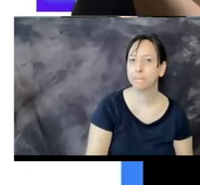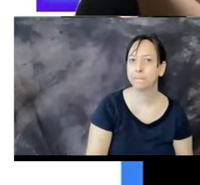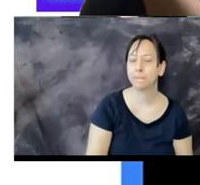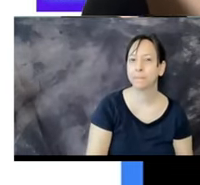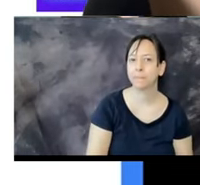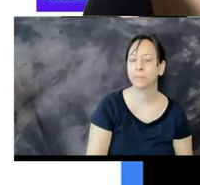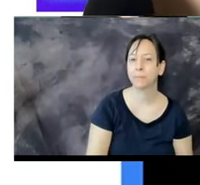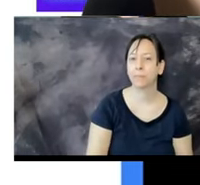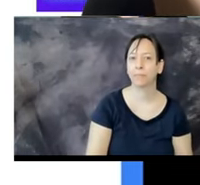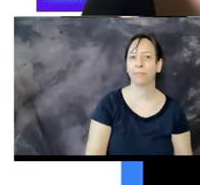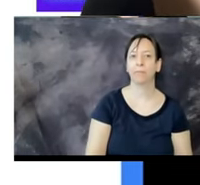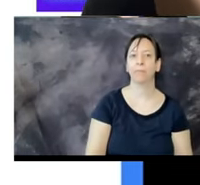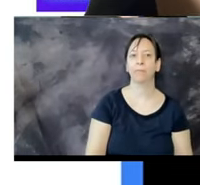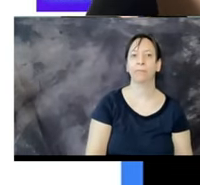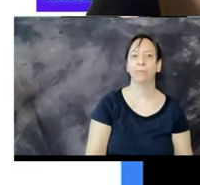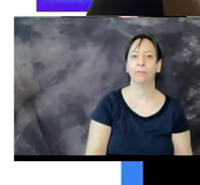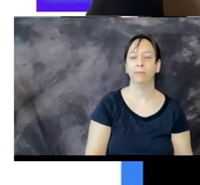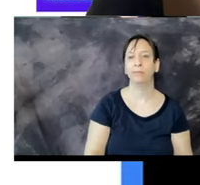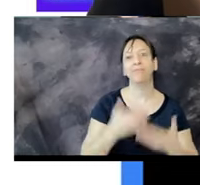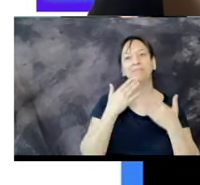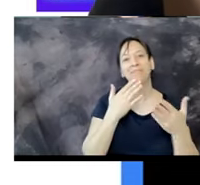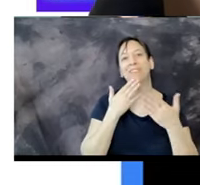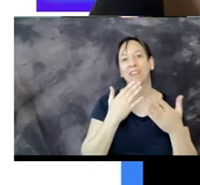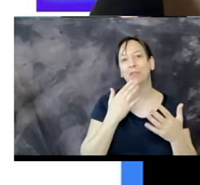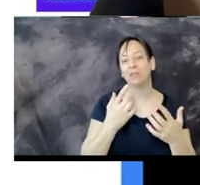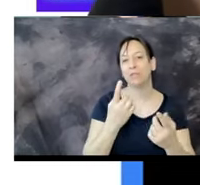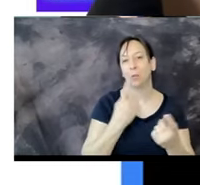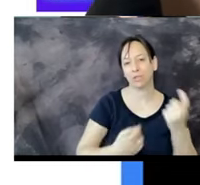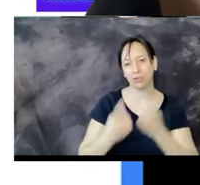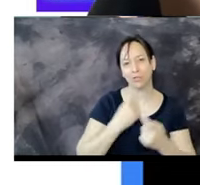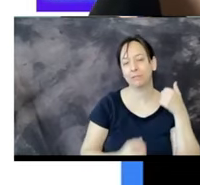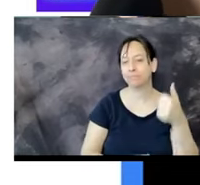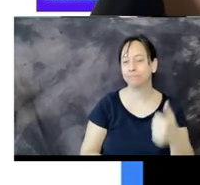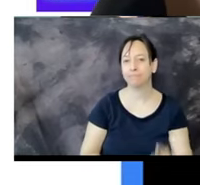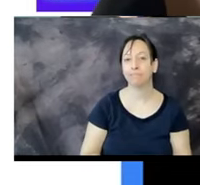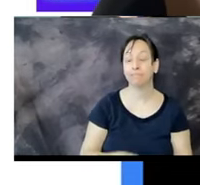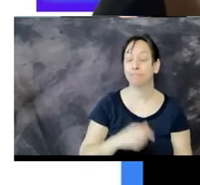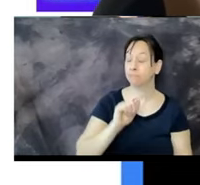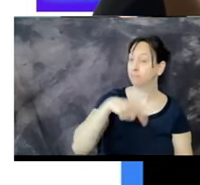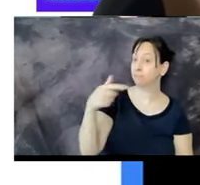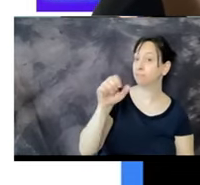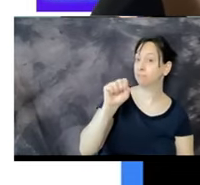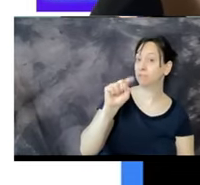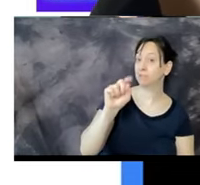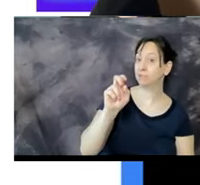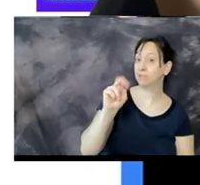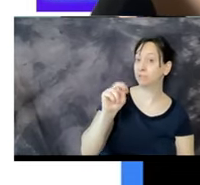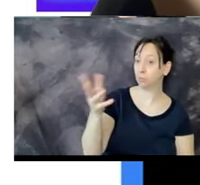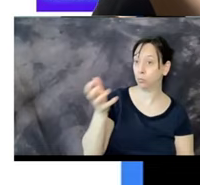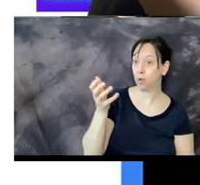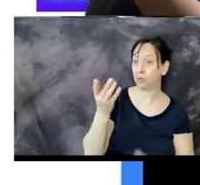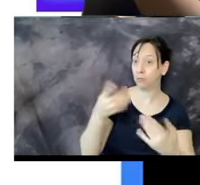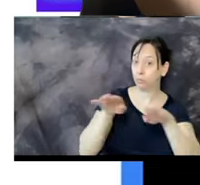All right. Thank you so much for those examples of questions. Stephen, do you want to wrap up this exercise for